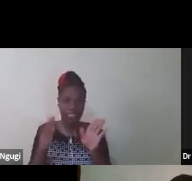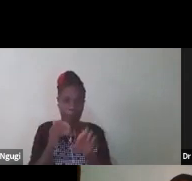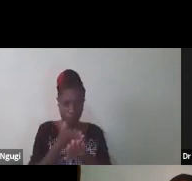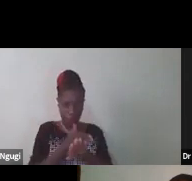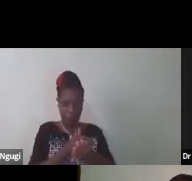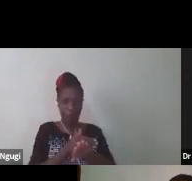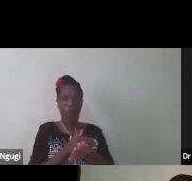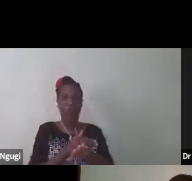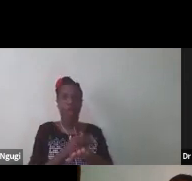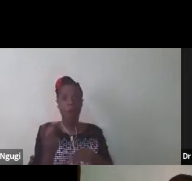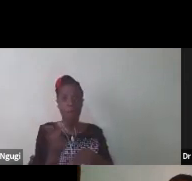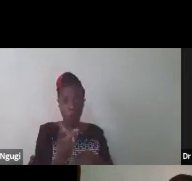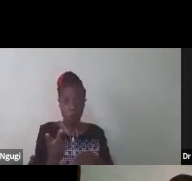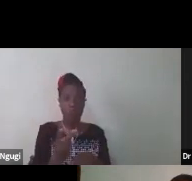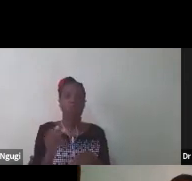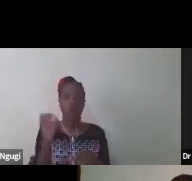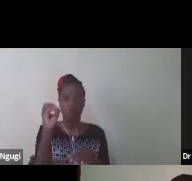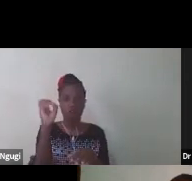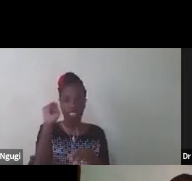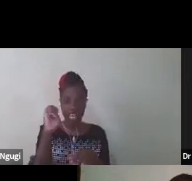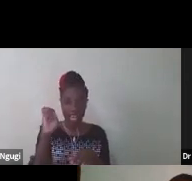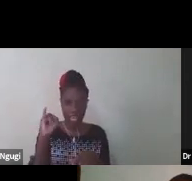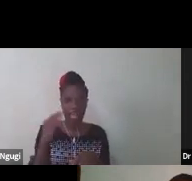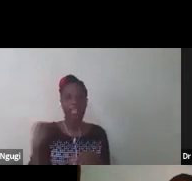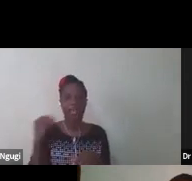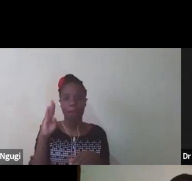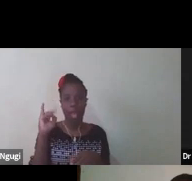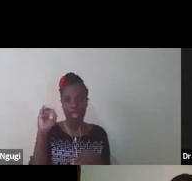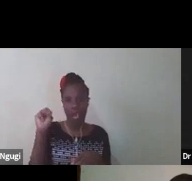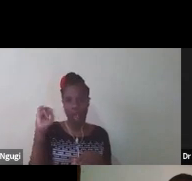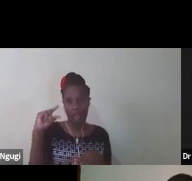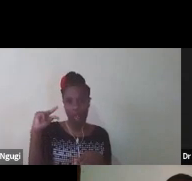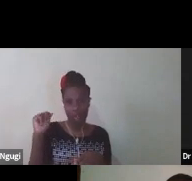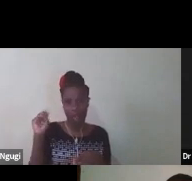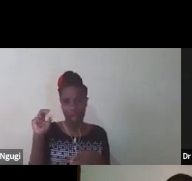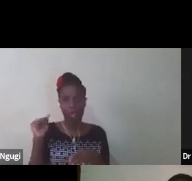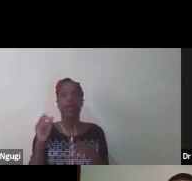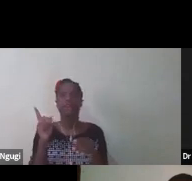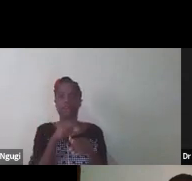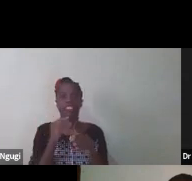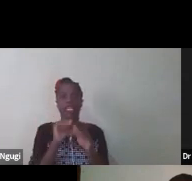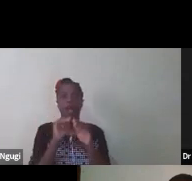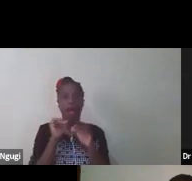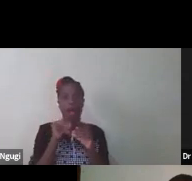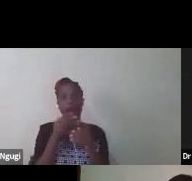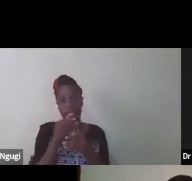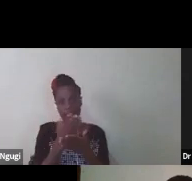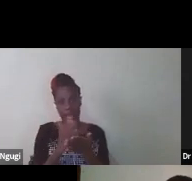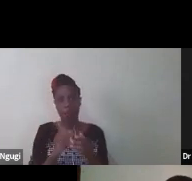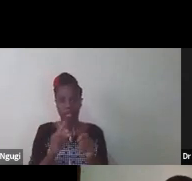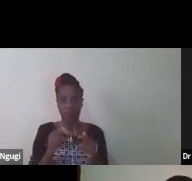Dr. Osei has already answered some of them that we are receiving here. But I'd like to open this up and just read the questions as they come